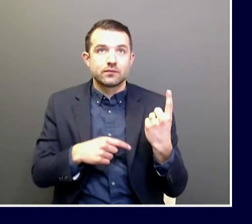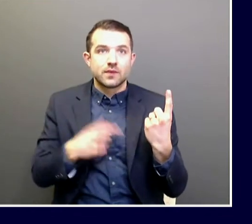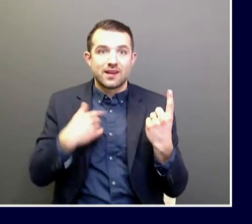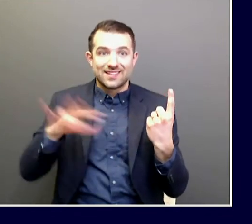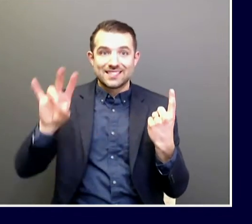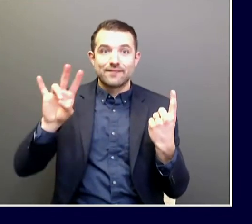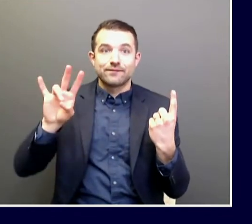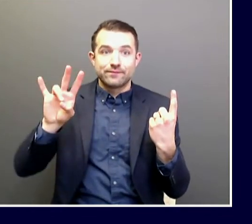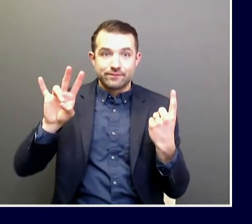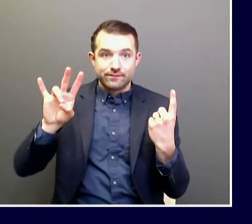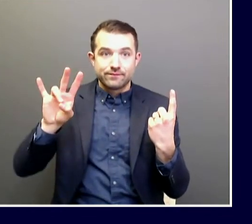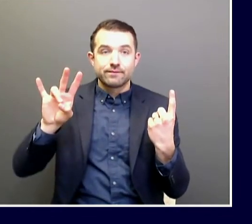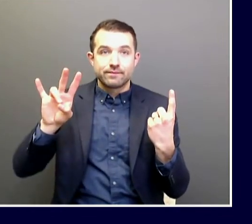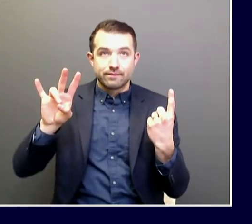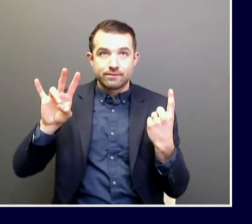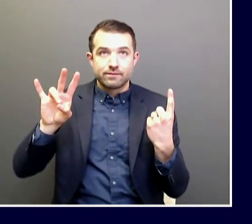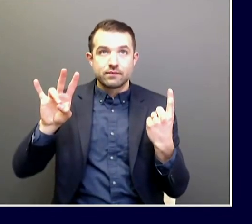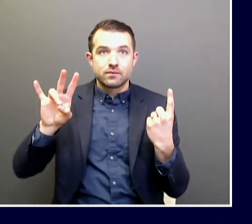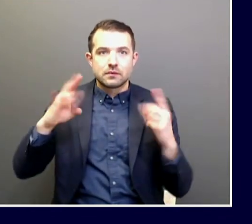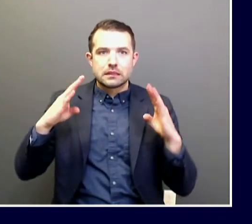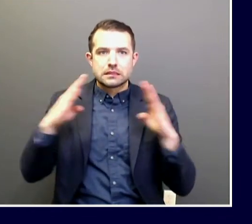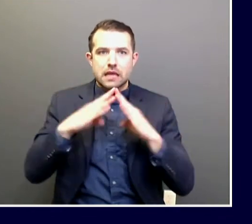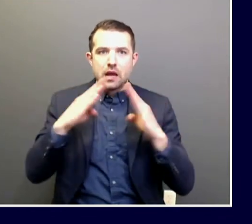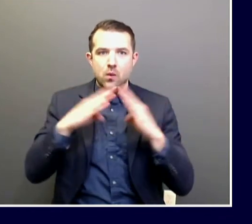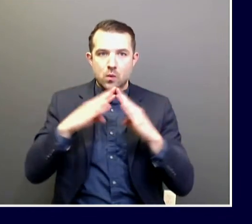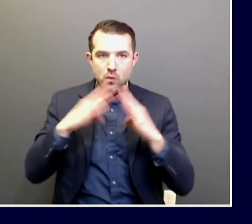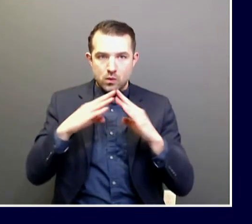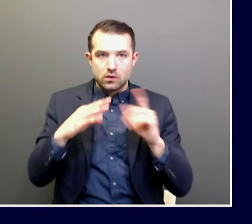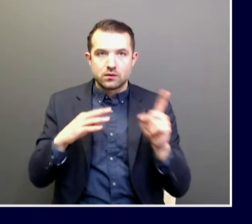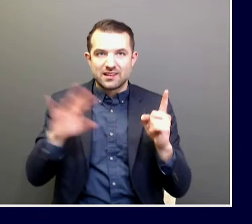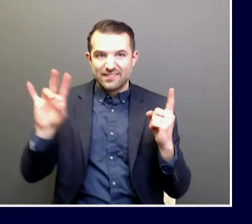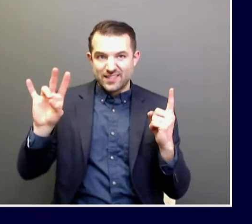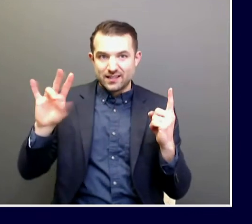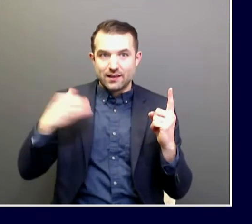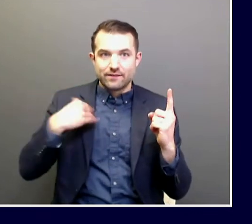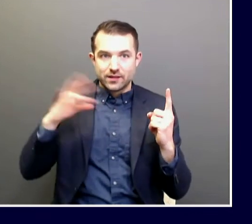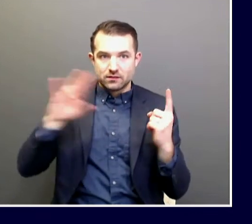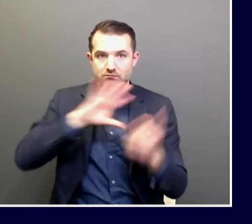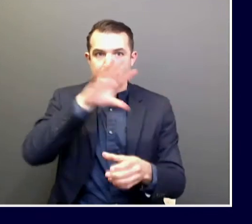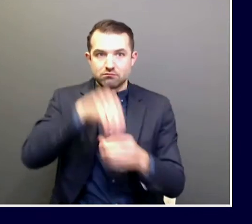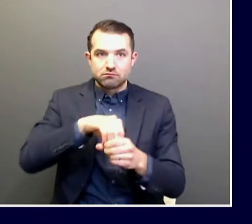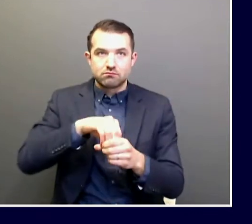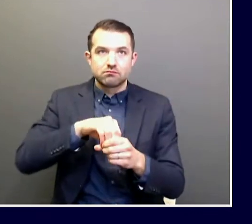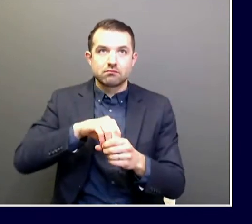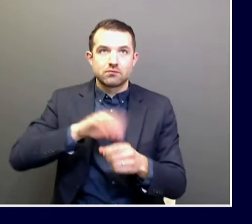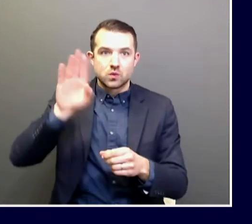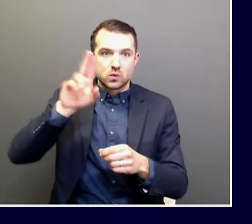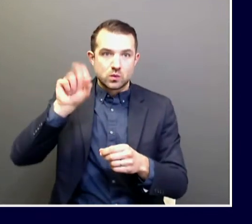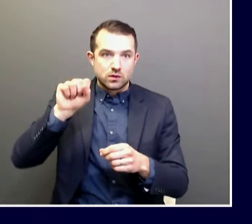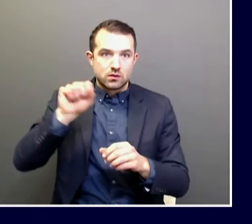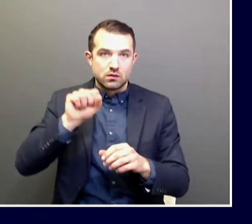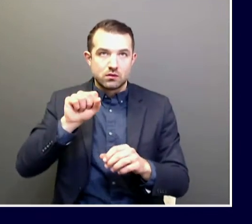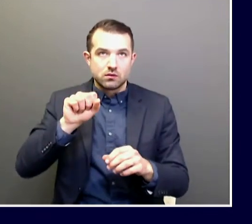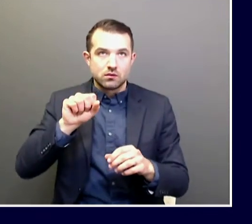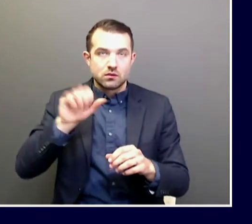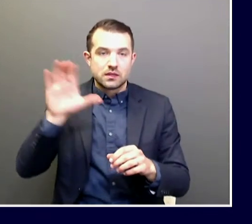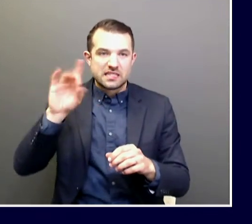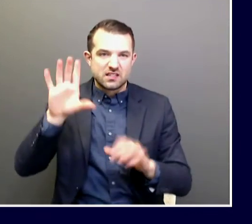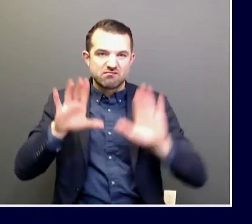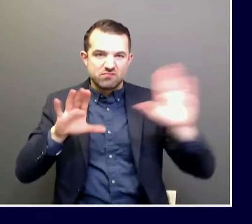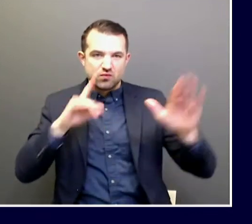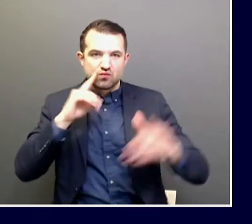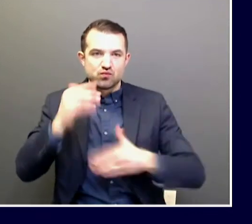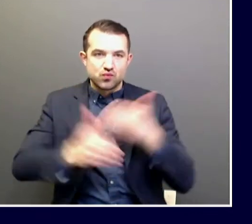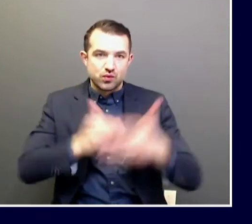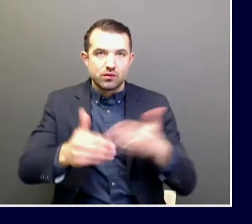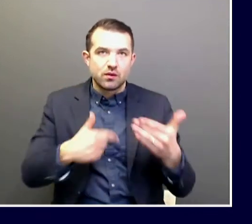are 7 municipalities that are part of that process. Sampling has already begun at 2 of those